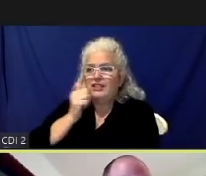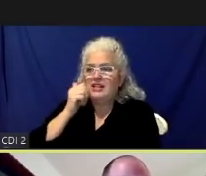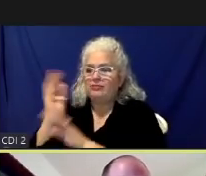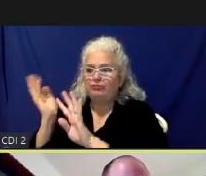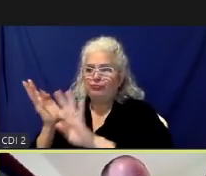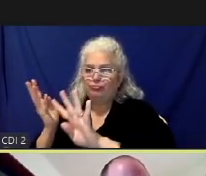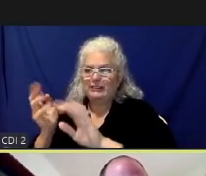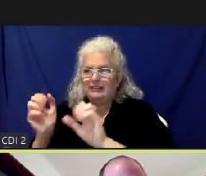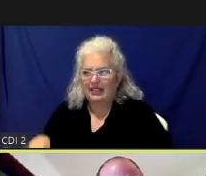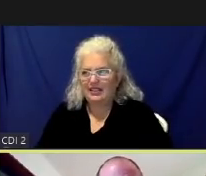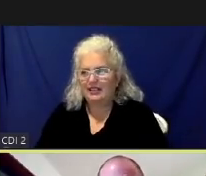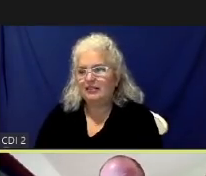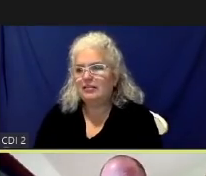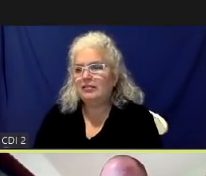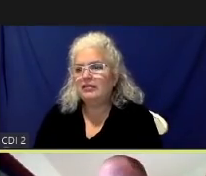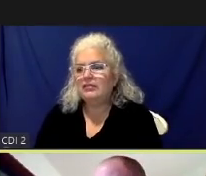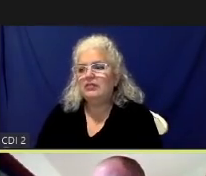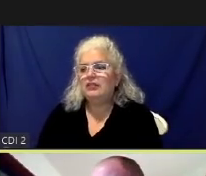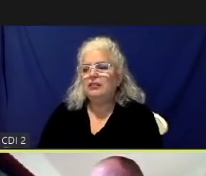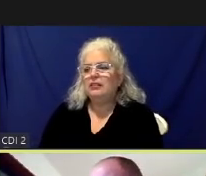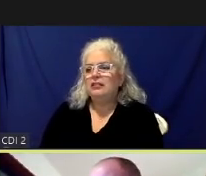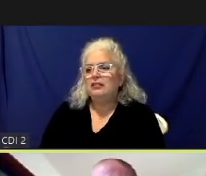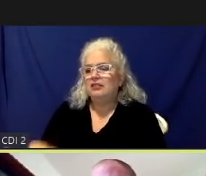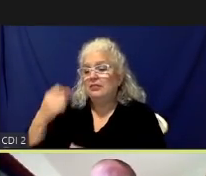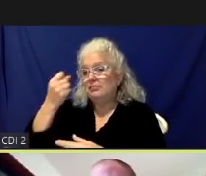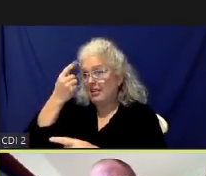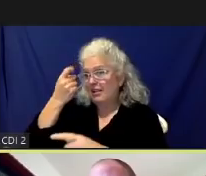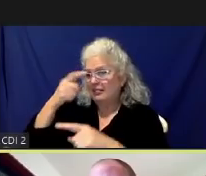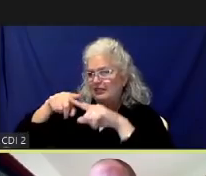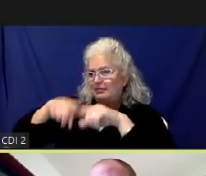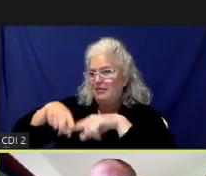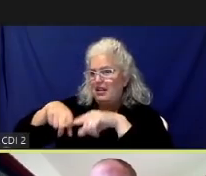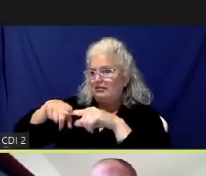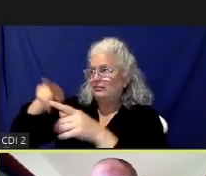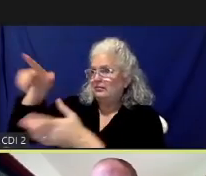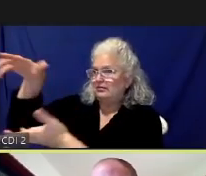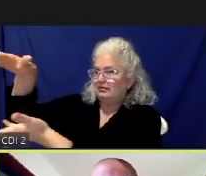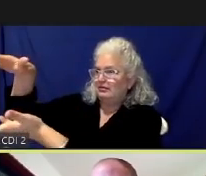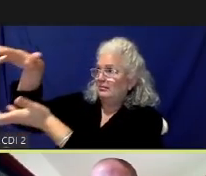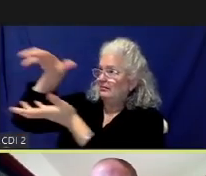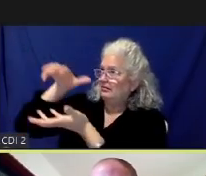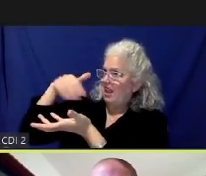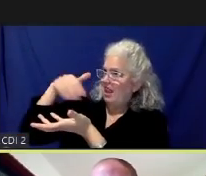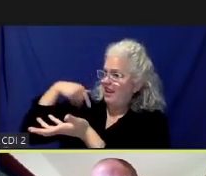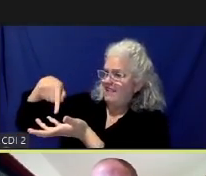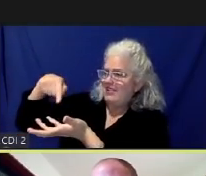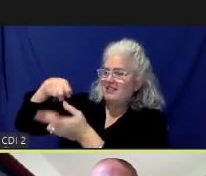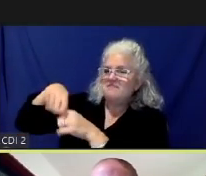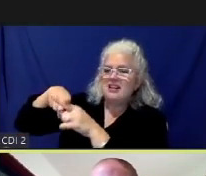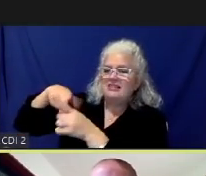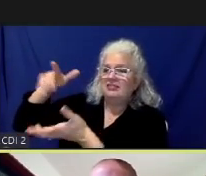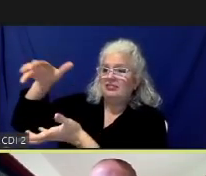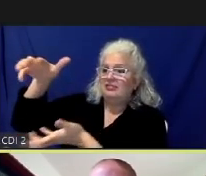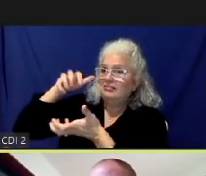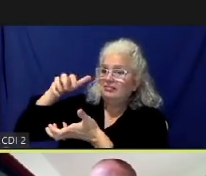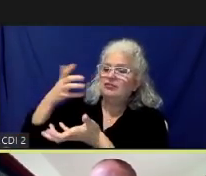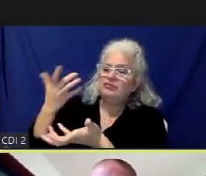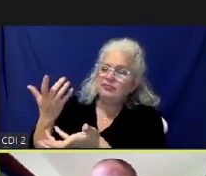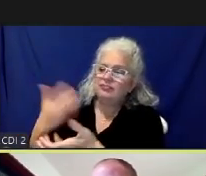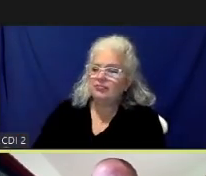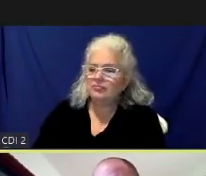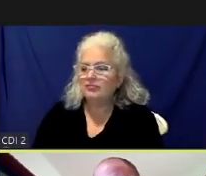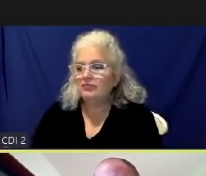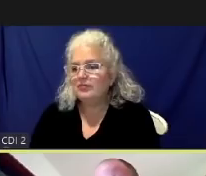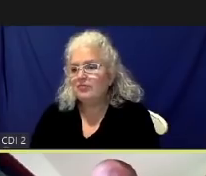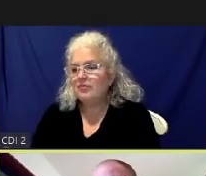doses, the amount of supply that we've had on hand. Ultimately, our responsibility from a local health department